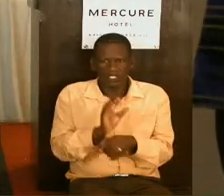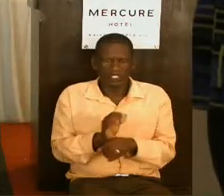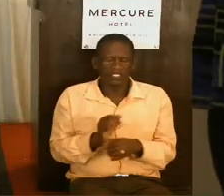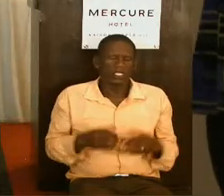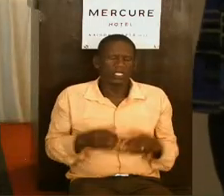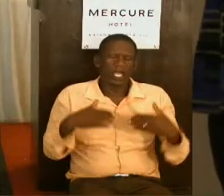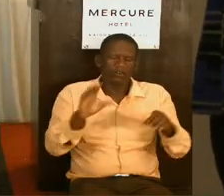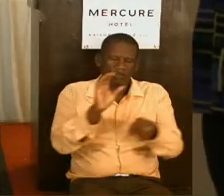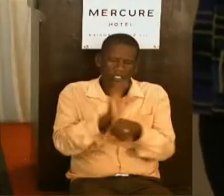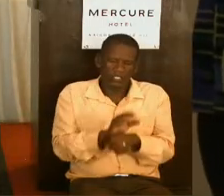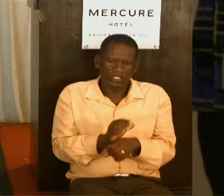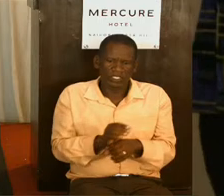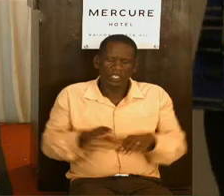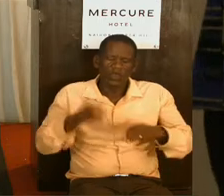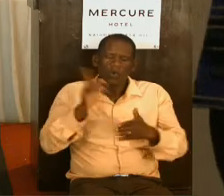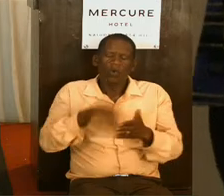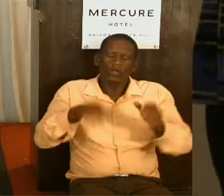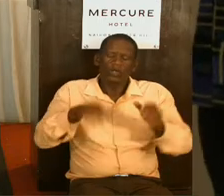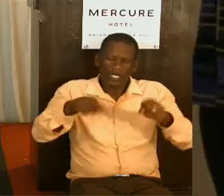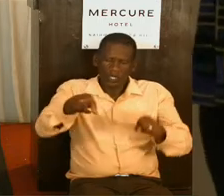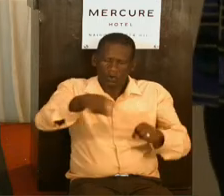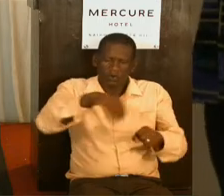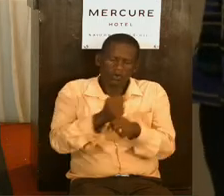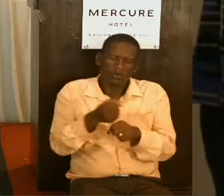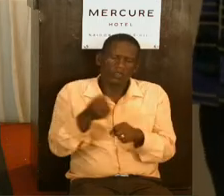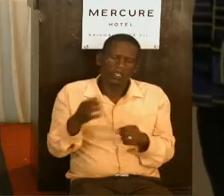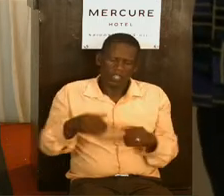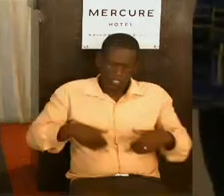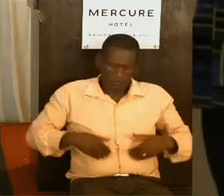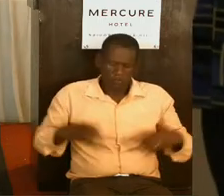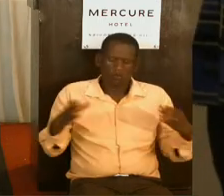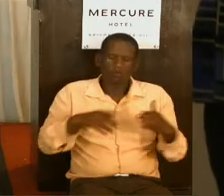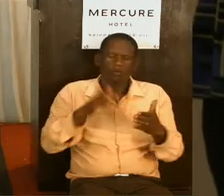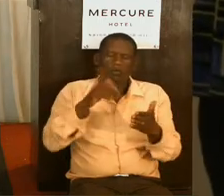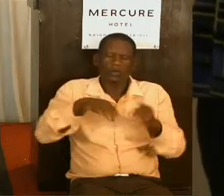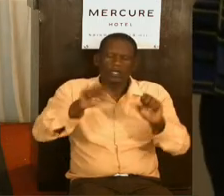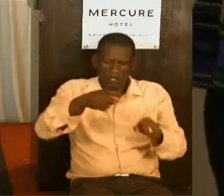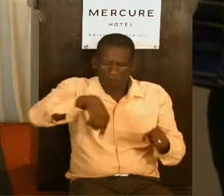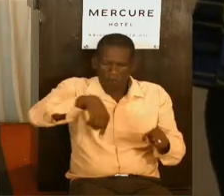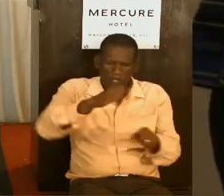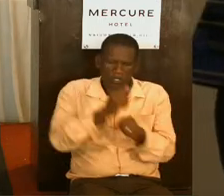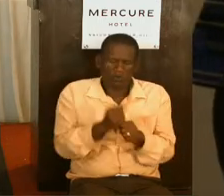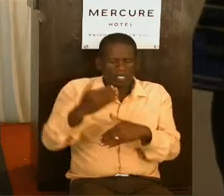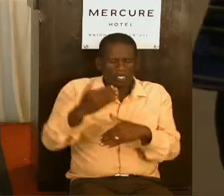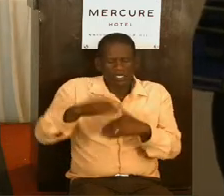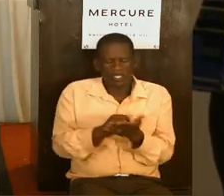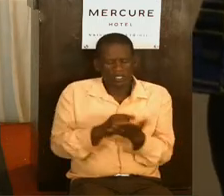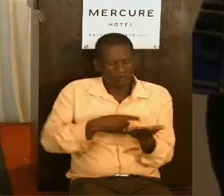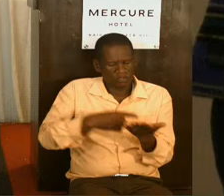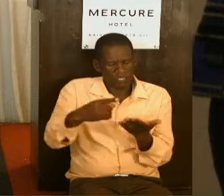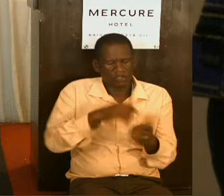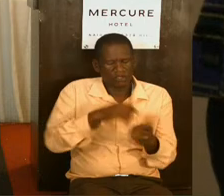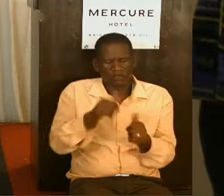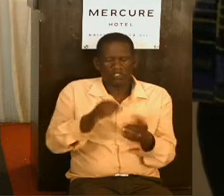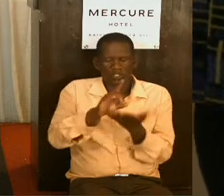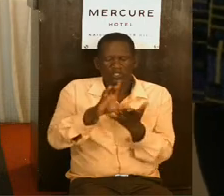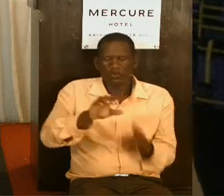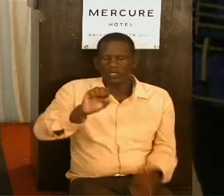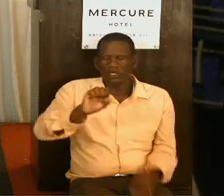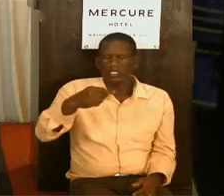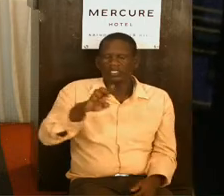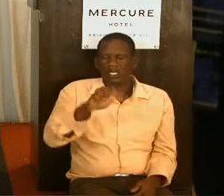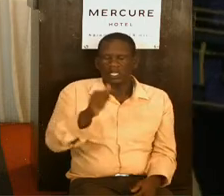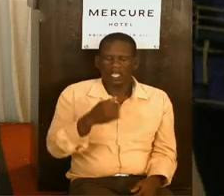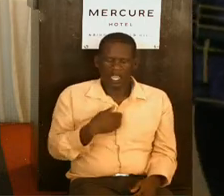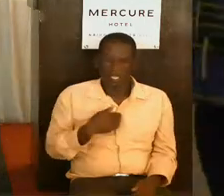the church you know how what can we do there the youth groups what can we do just relating that to the conversation that Dr Sheila and Dio